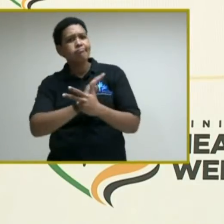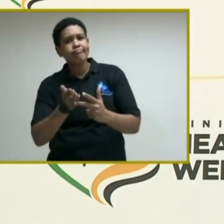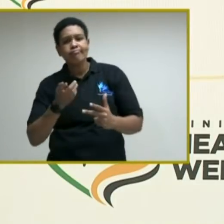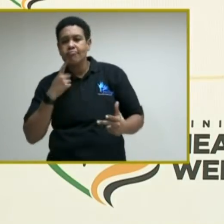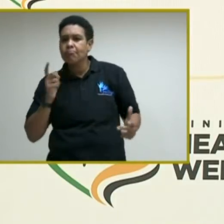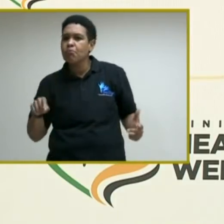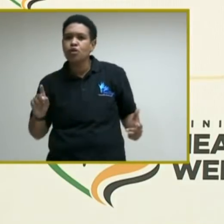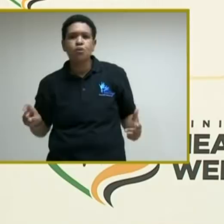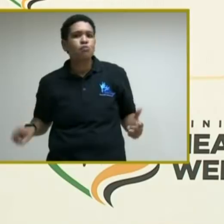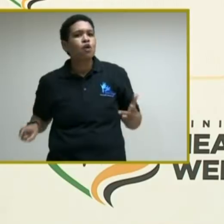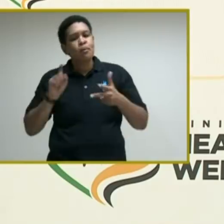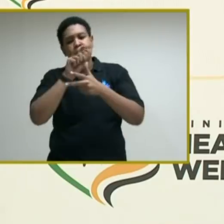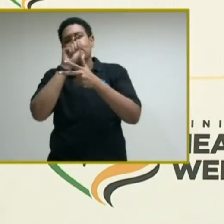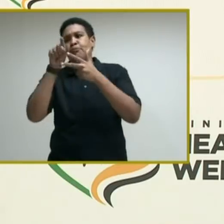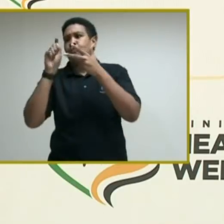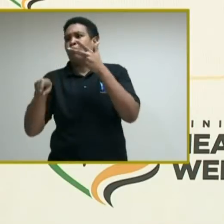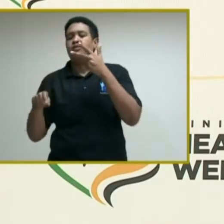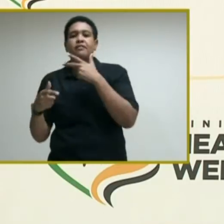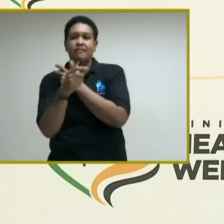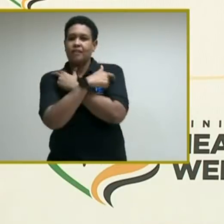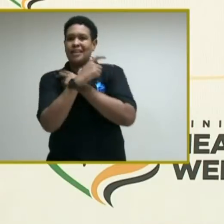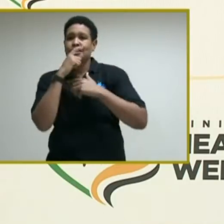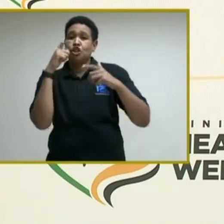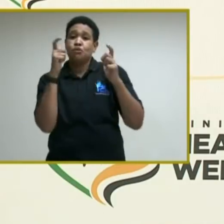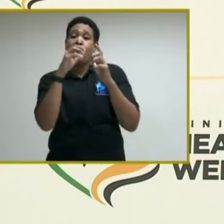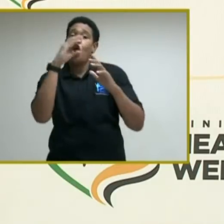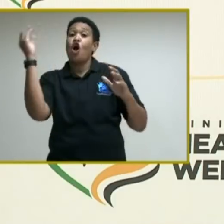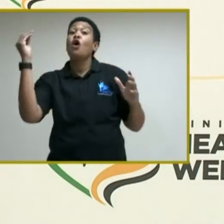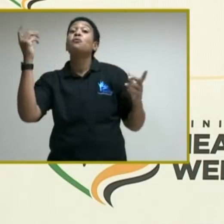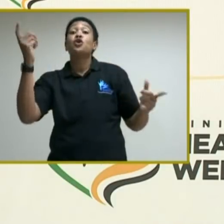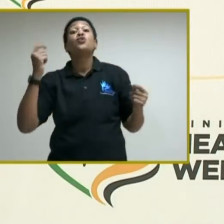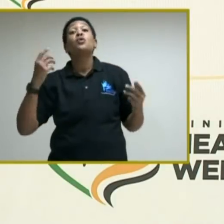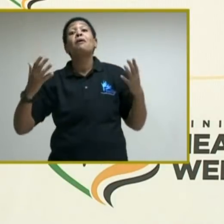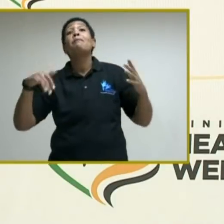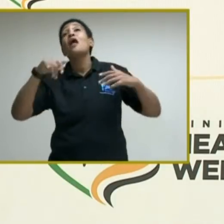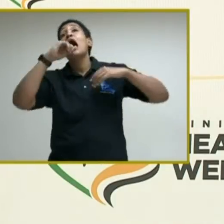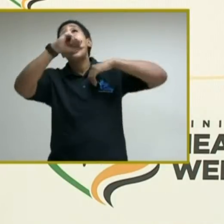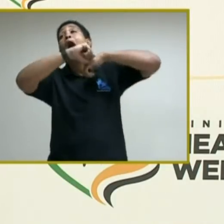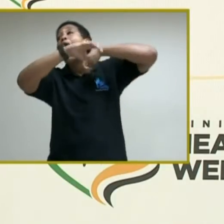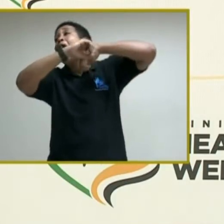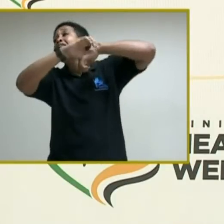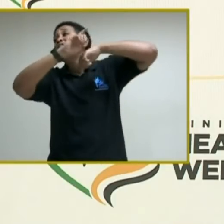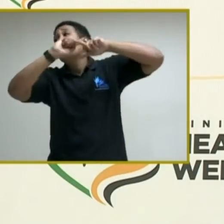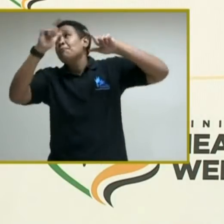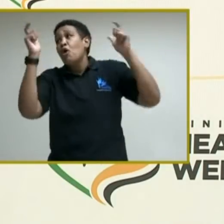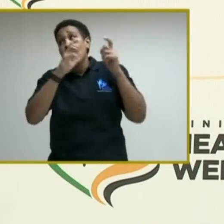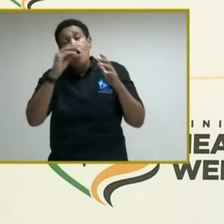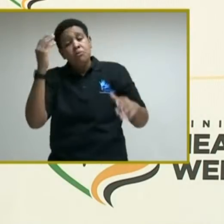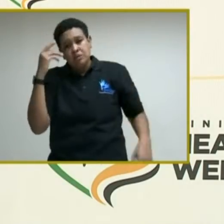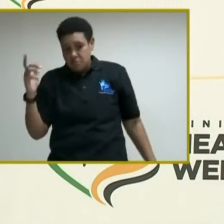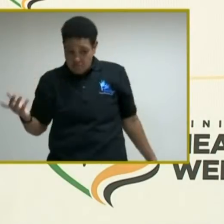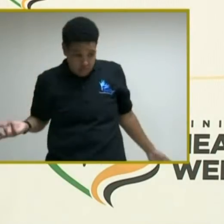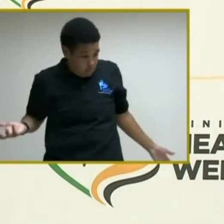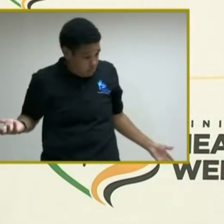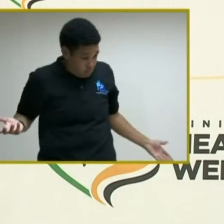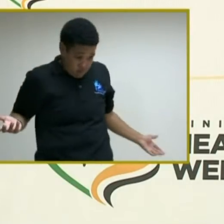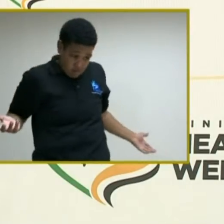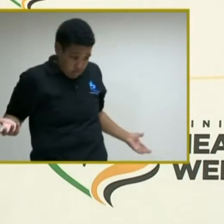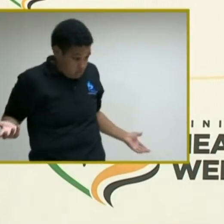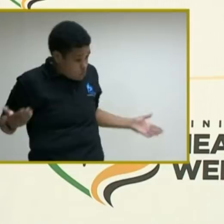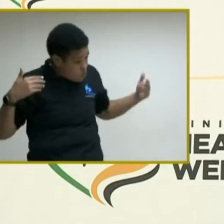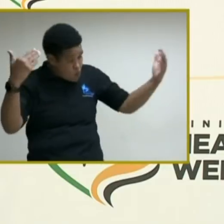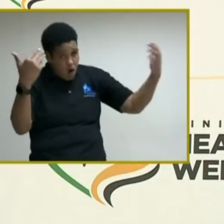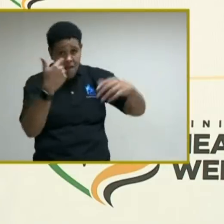smaller companies have been doing it. They may not have been advertising it. For me and for us, all